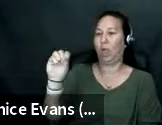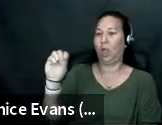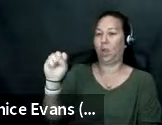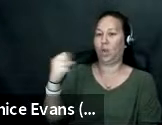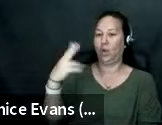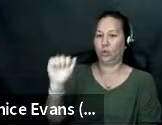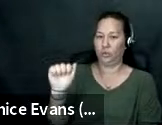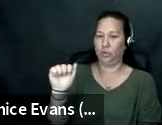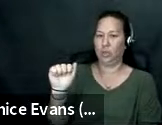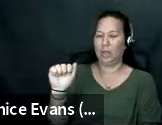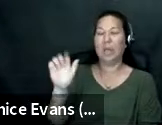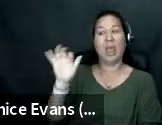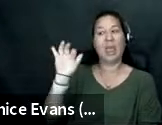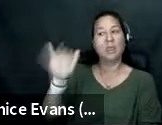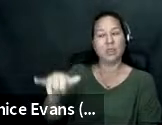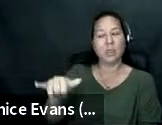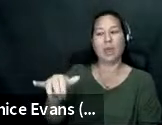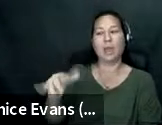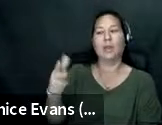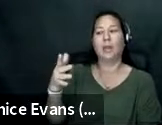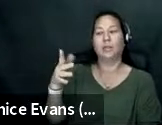Cal OSHA COVID-19